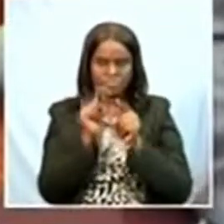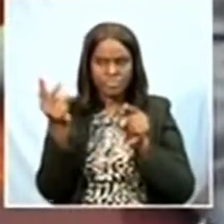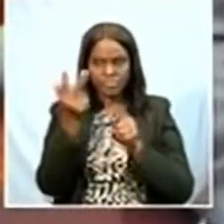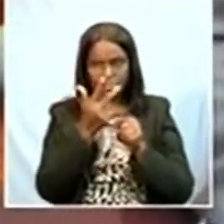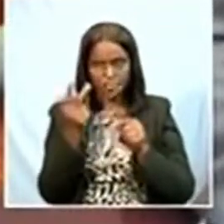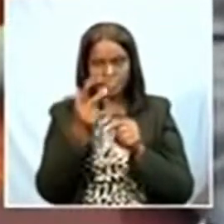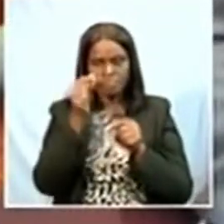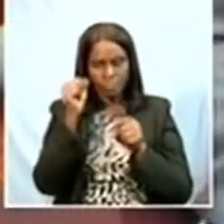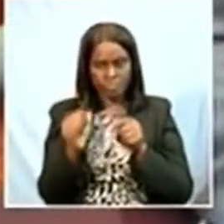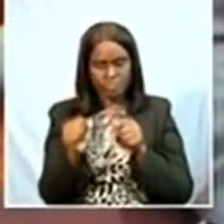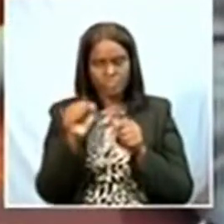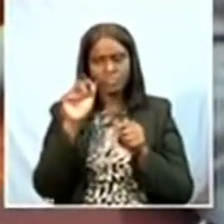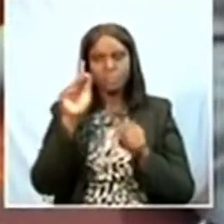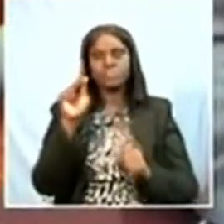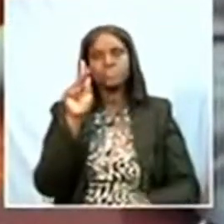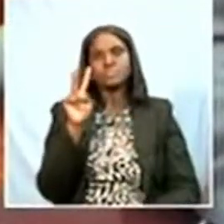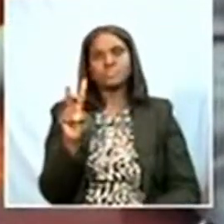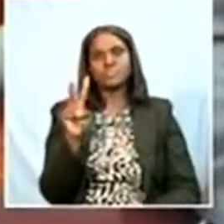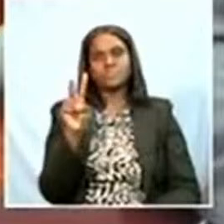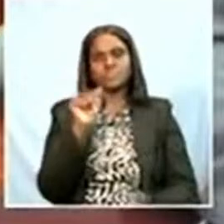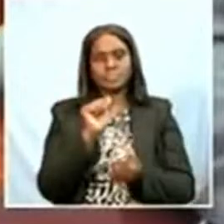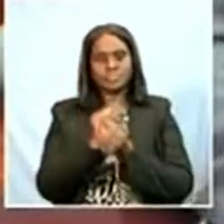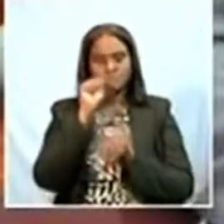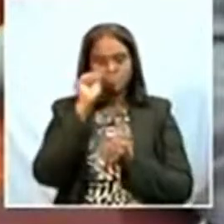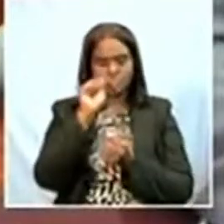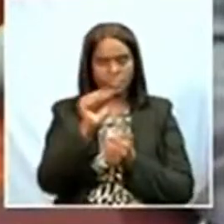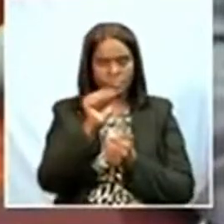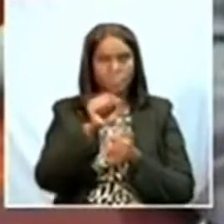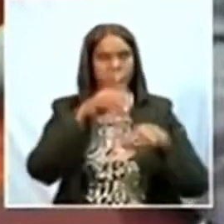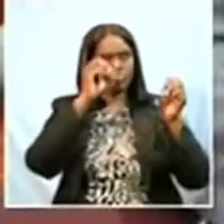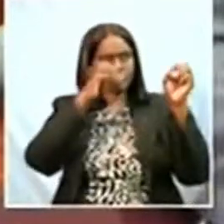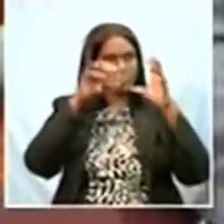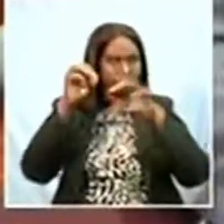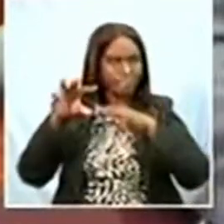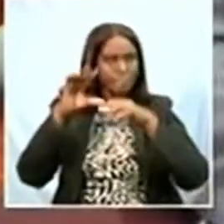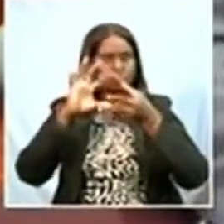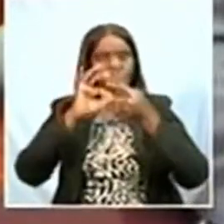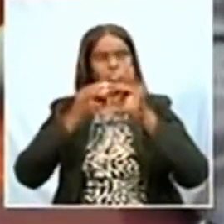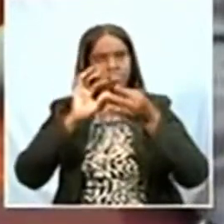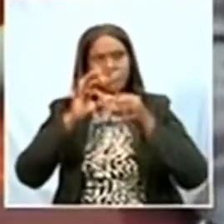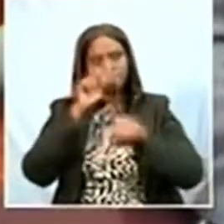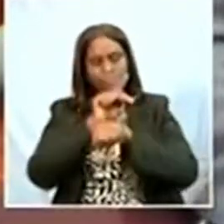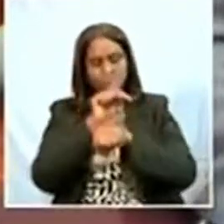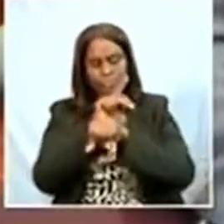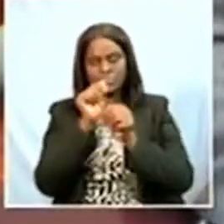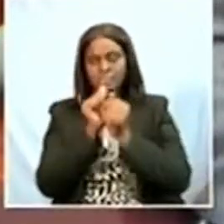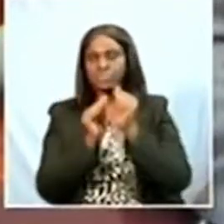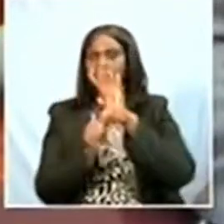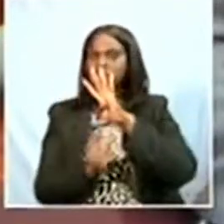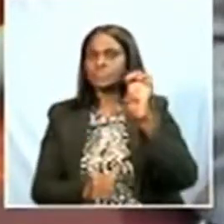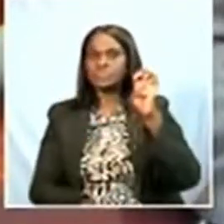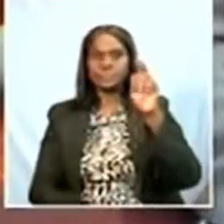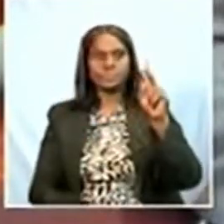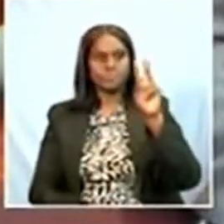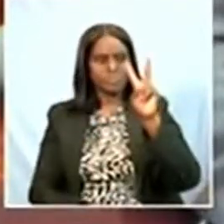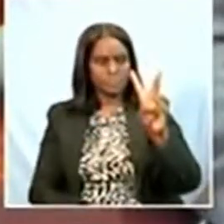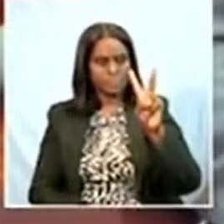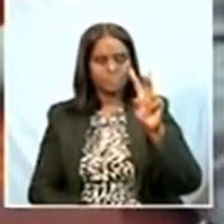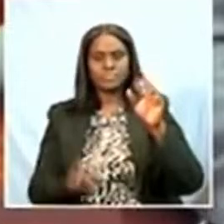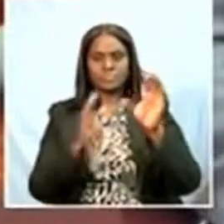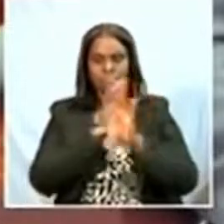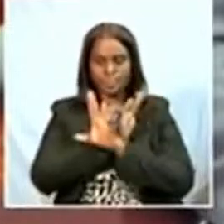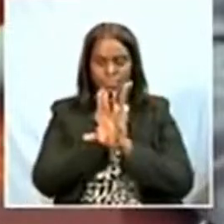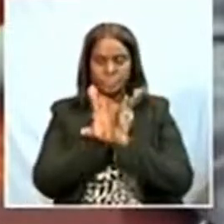3,000 kV Solwezi-Kolwezi Power Interconnection Project. The 400 kV